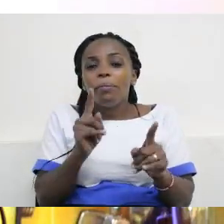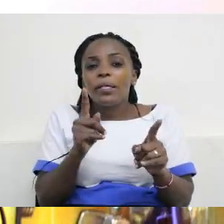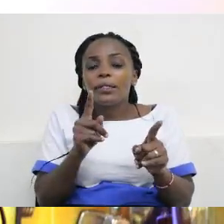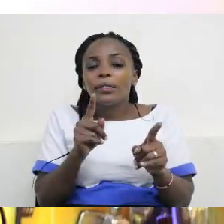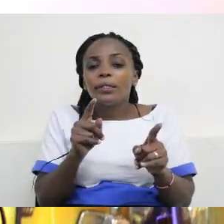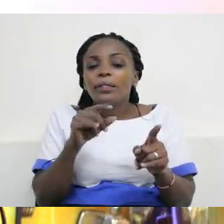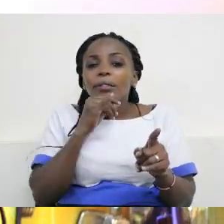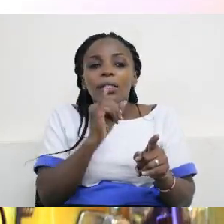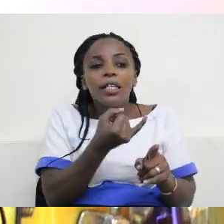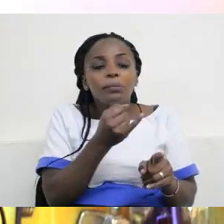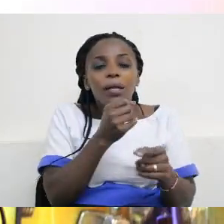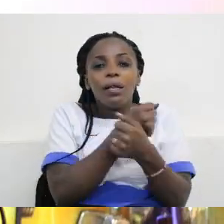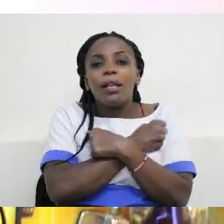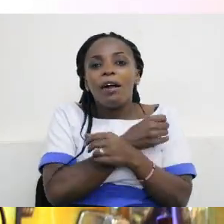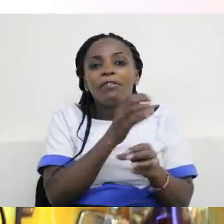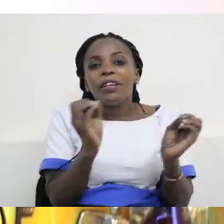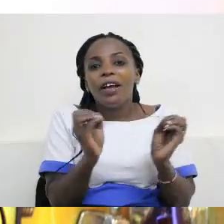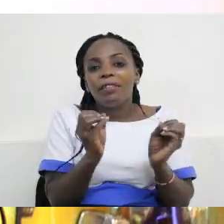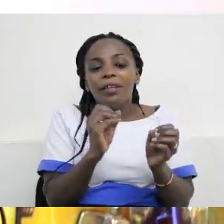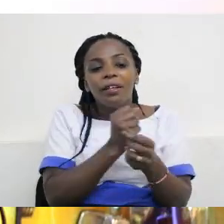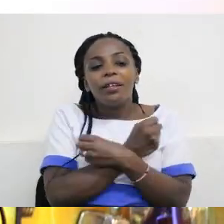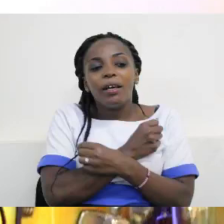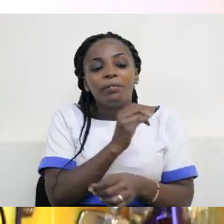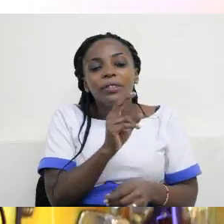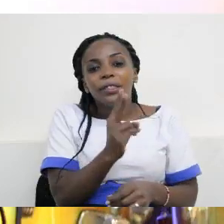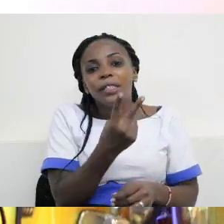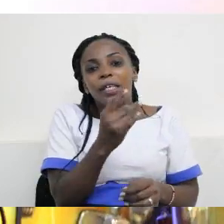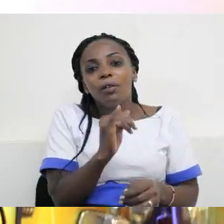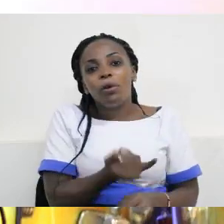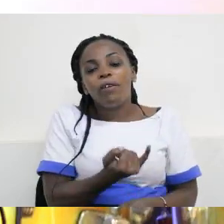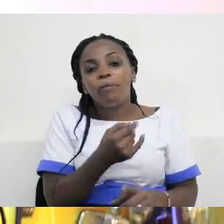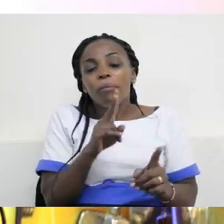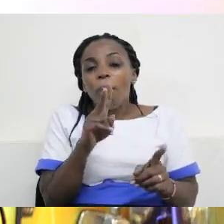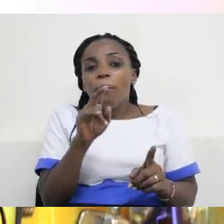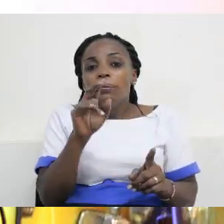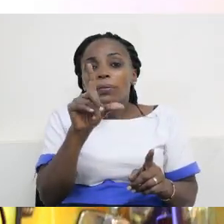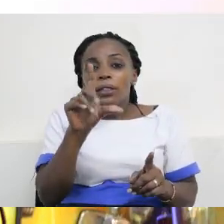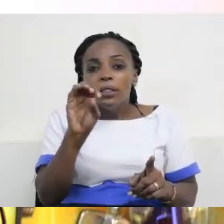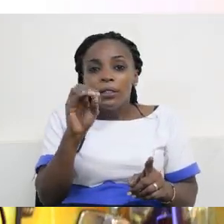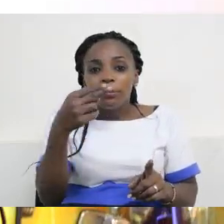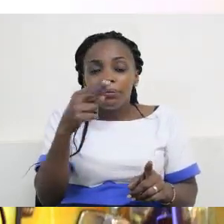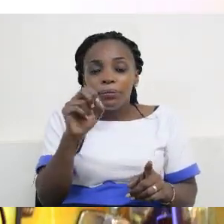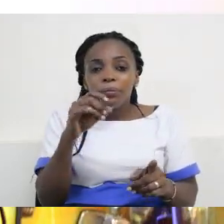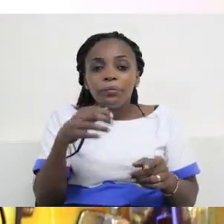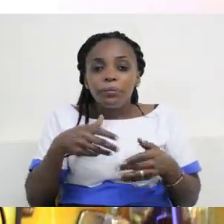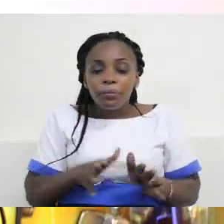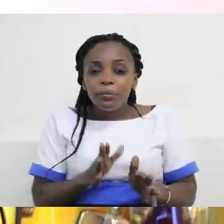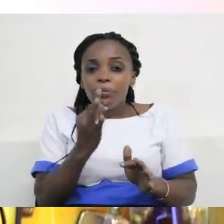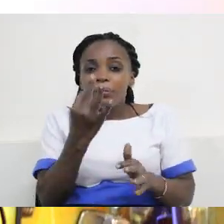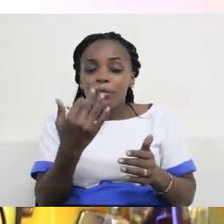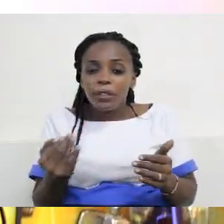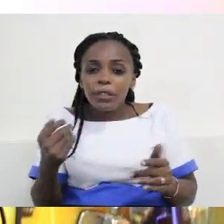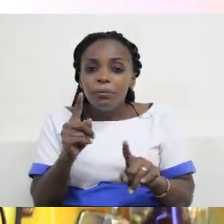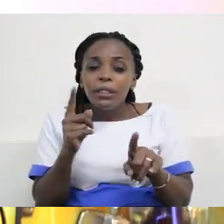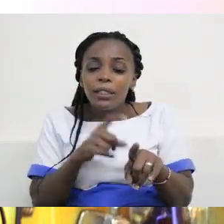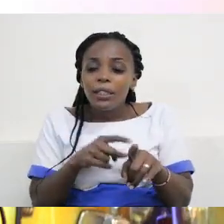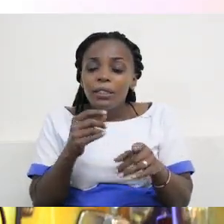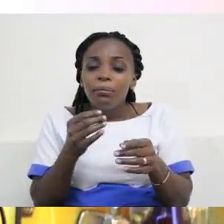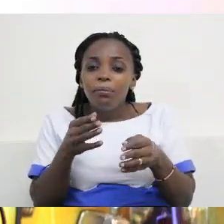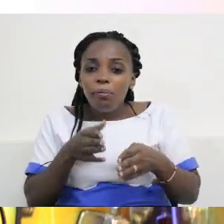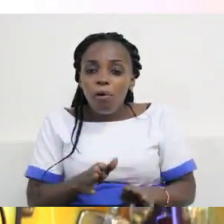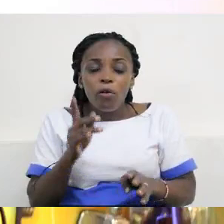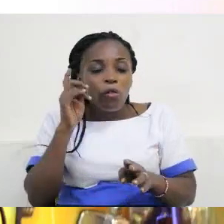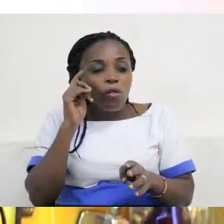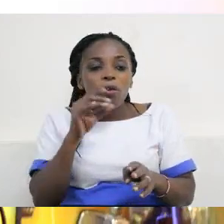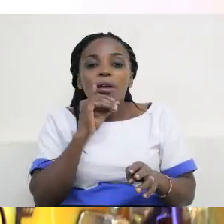loved Rachel, who was his second wife, but Leah had three sons. And with every son that she conceived, she wanted her